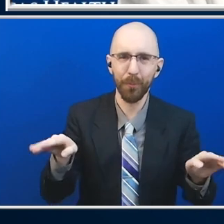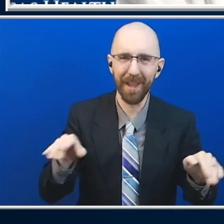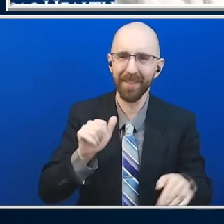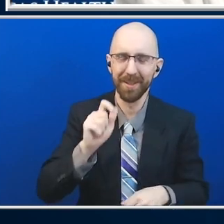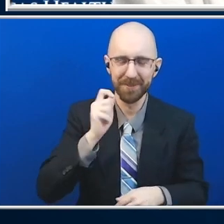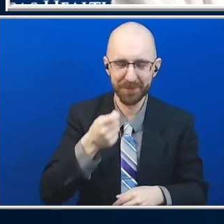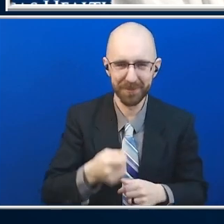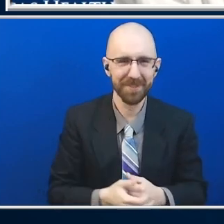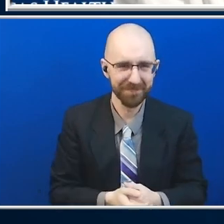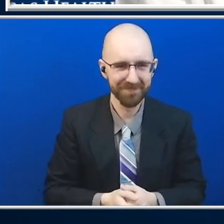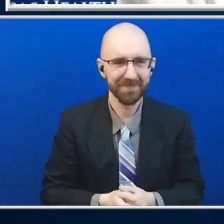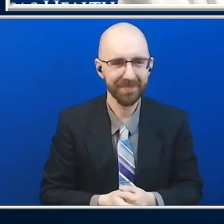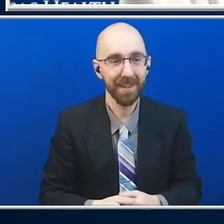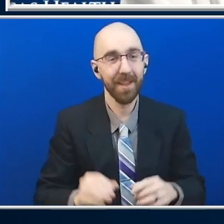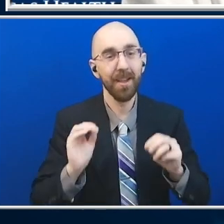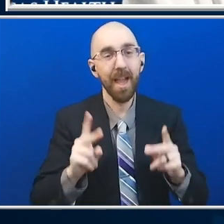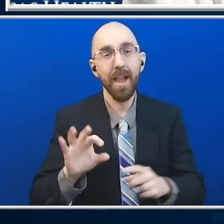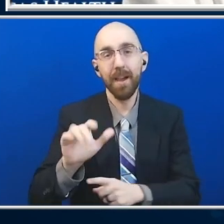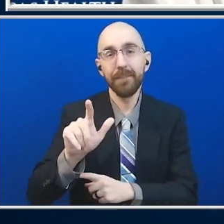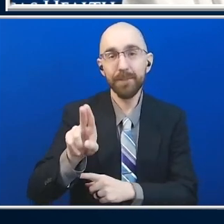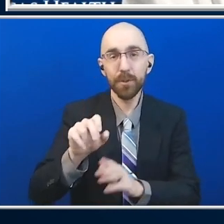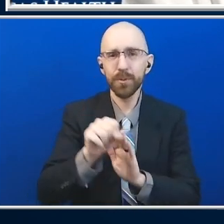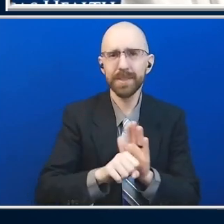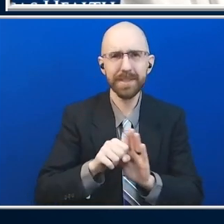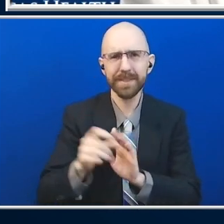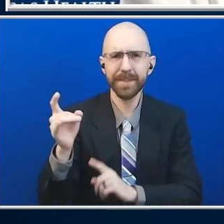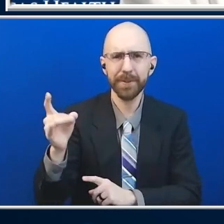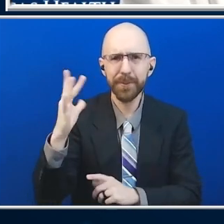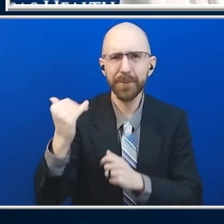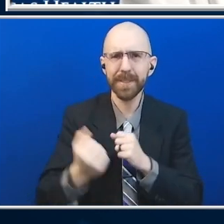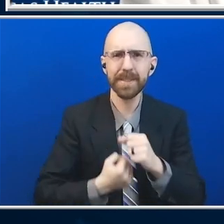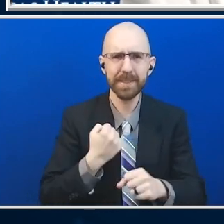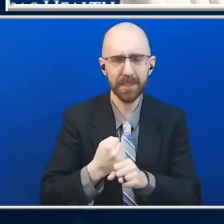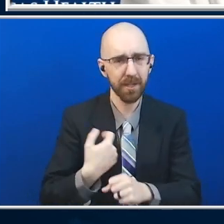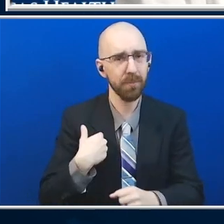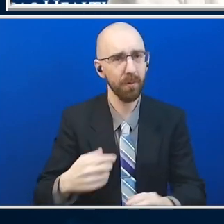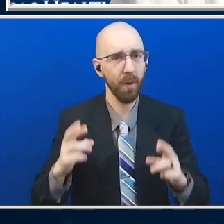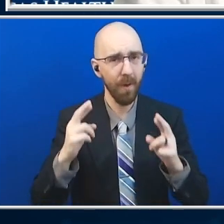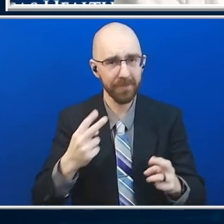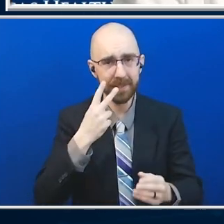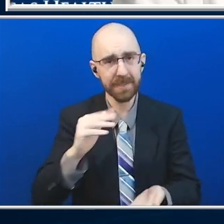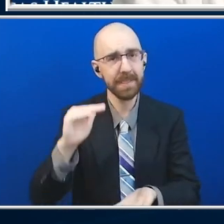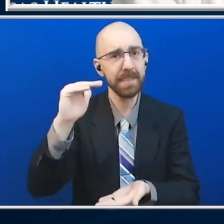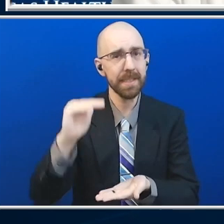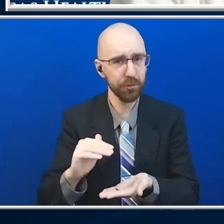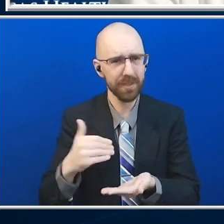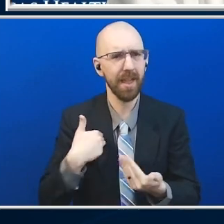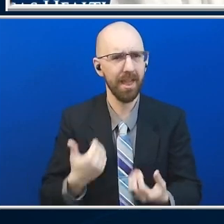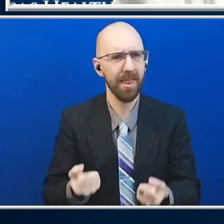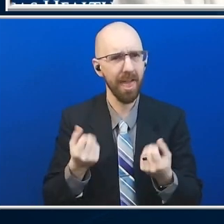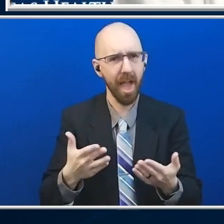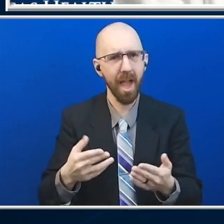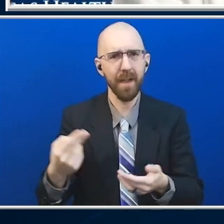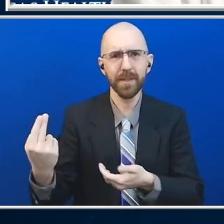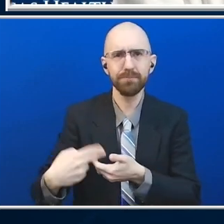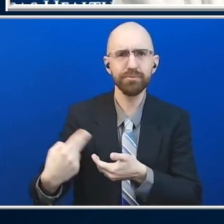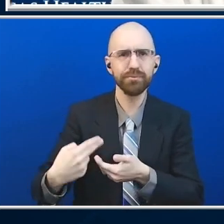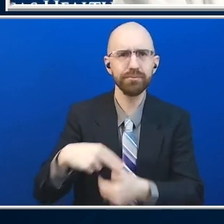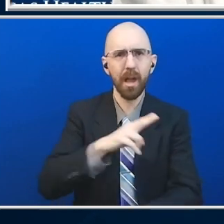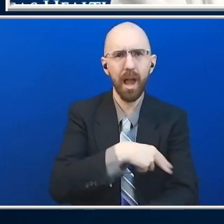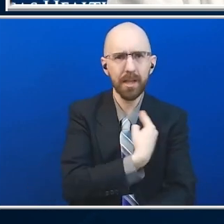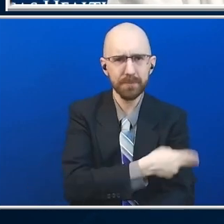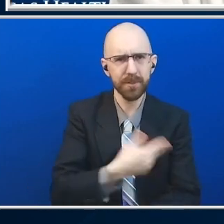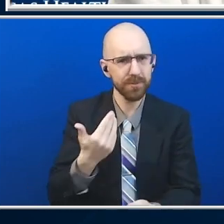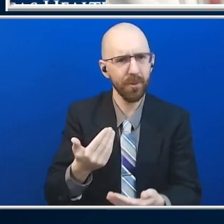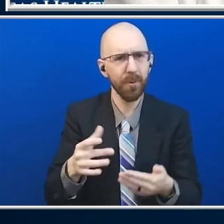right, now the flu season has been nasty this year, but we're hopefully seeing a decrease. And we've had a lot of admissions and stuff, so walk us through the graph.